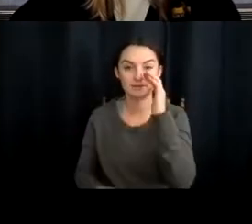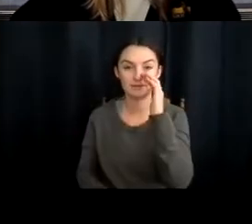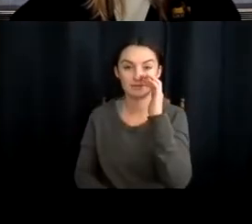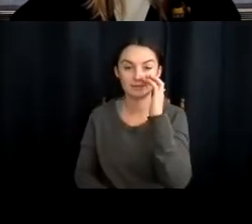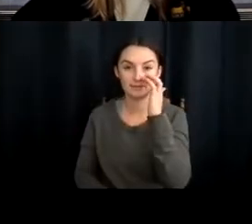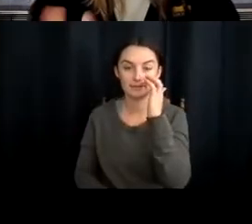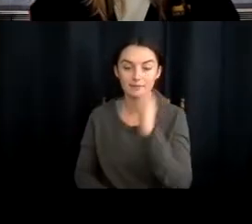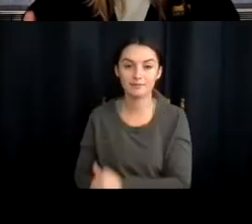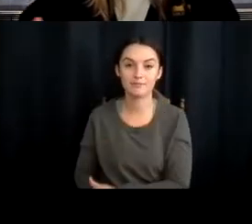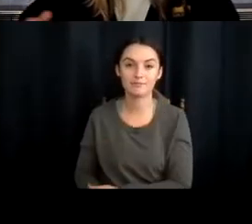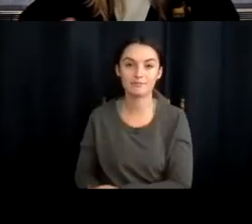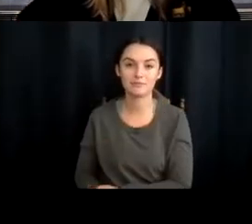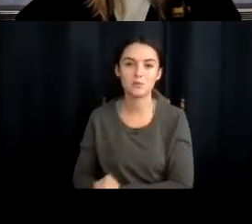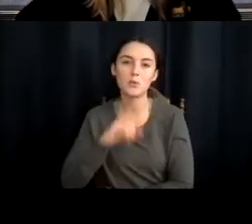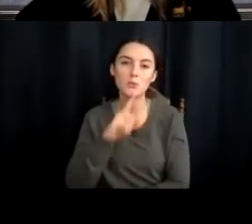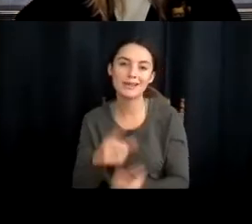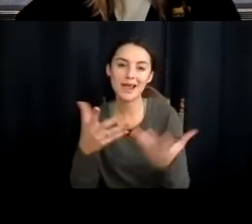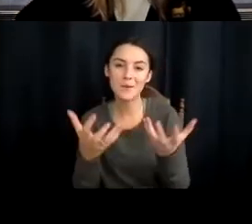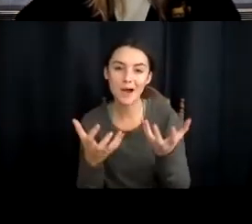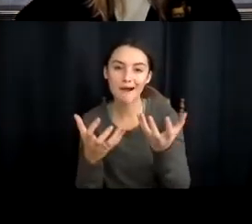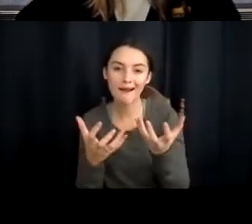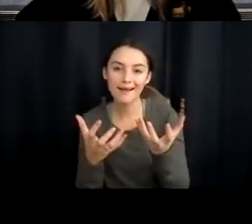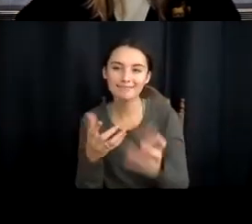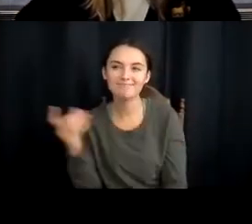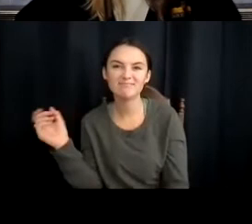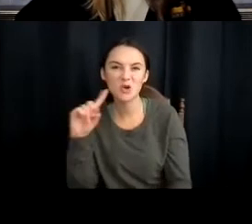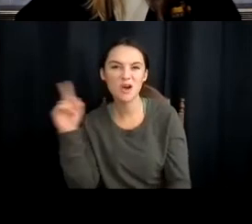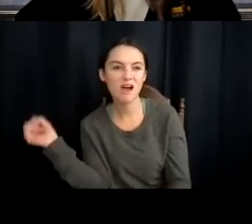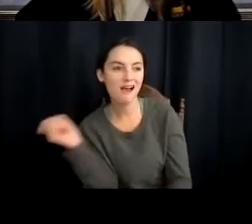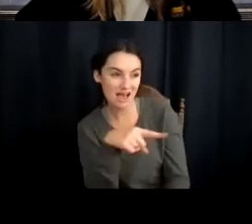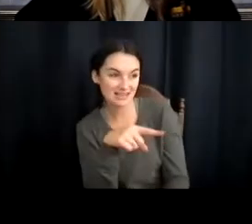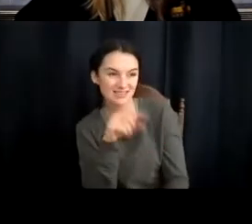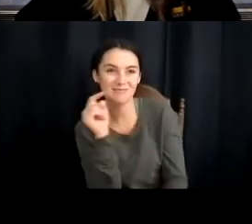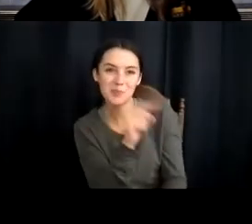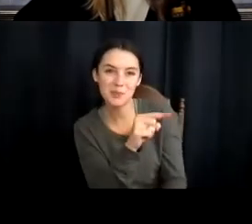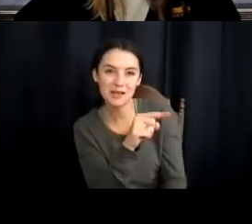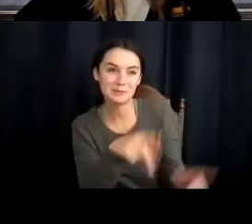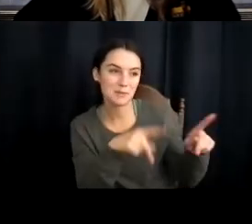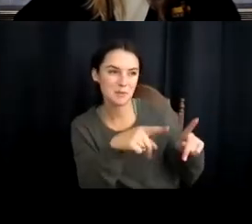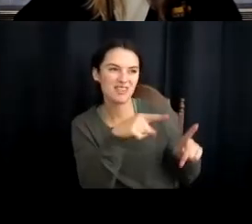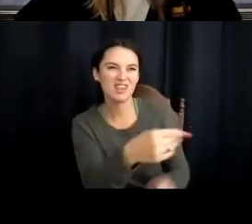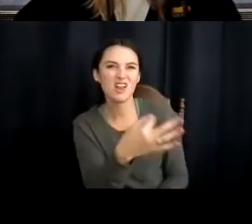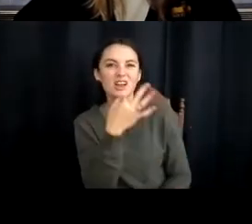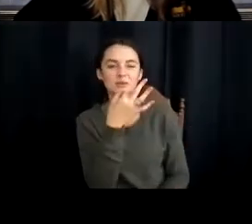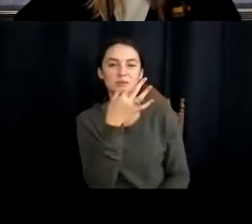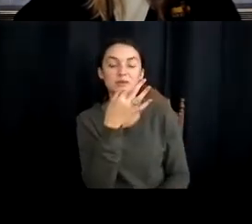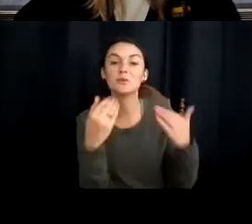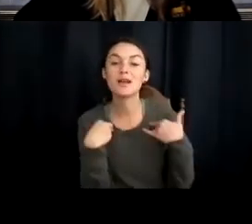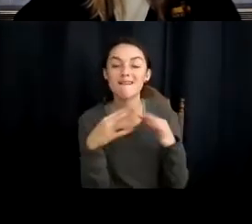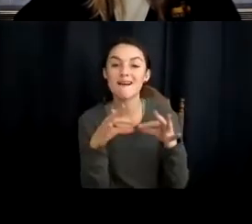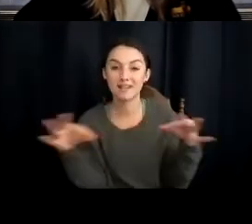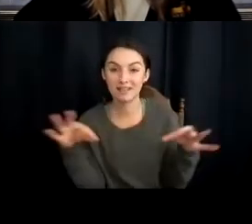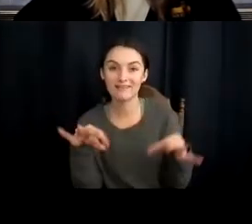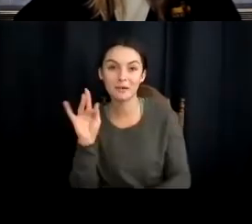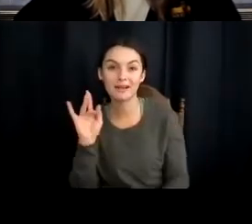really try to refer out to the people who are the experts. And so we have a link on the website to the lesson plans that were developed by